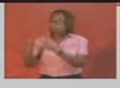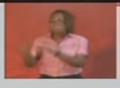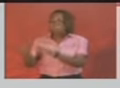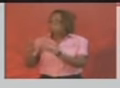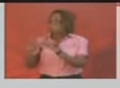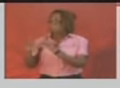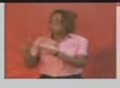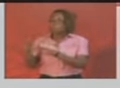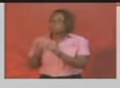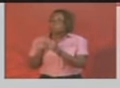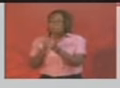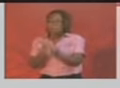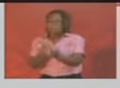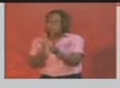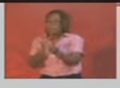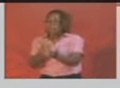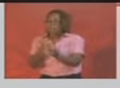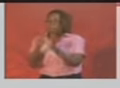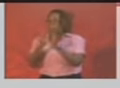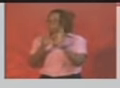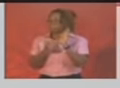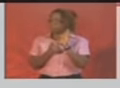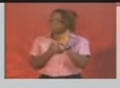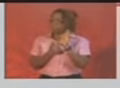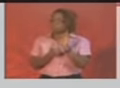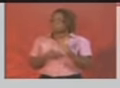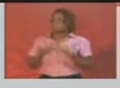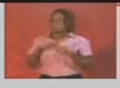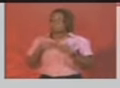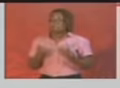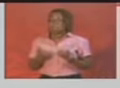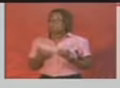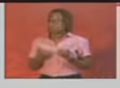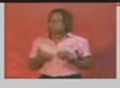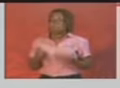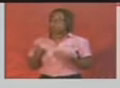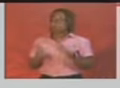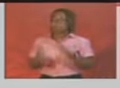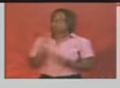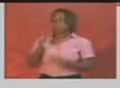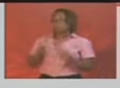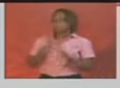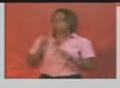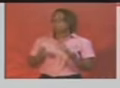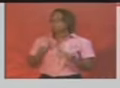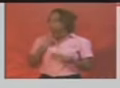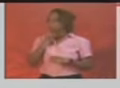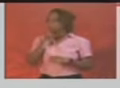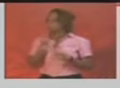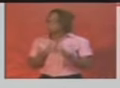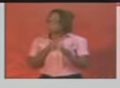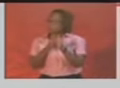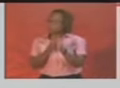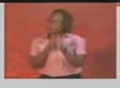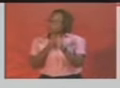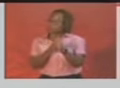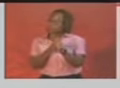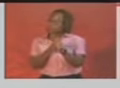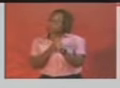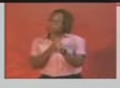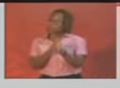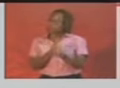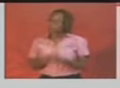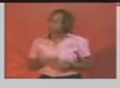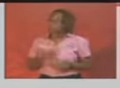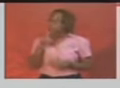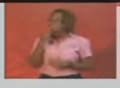truly, to the most part, the majority of the population has abided by the public health regulations. And I think we are seeing that in the numbers today.